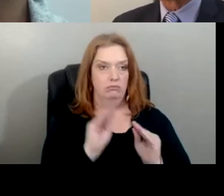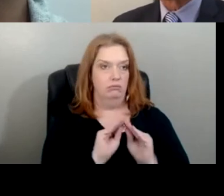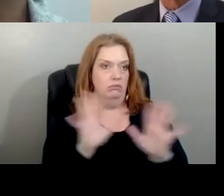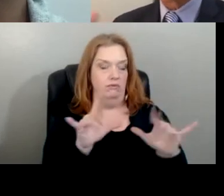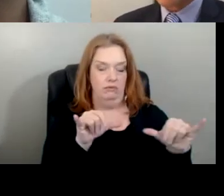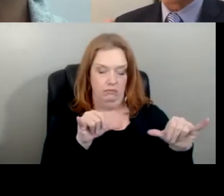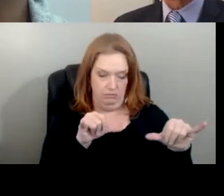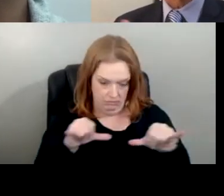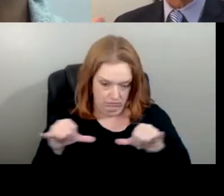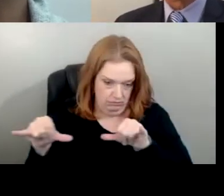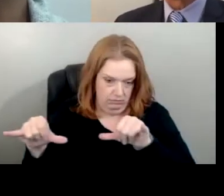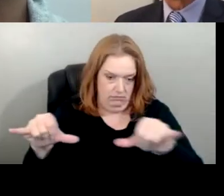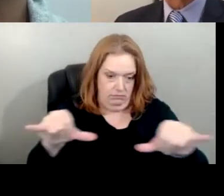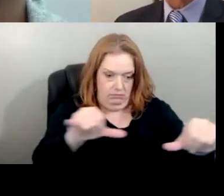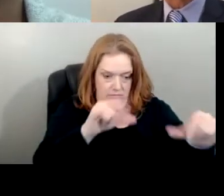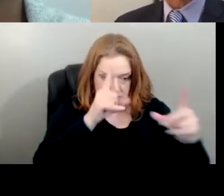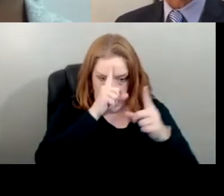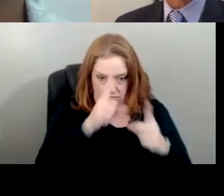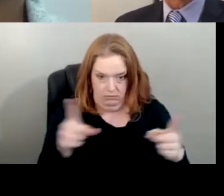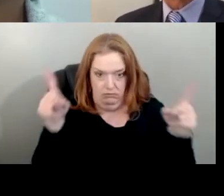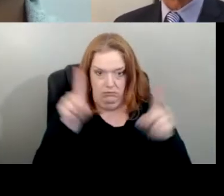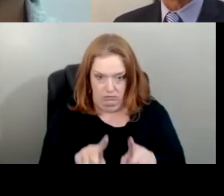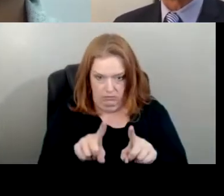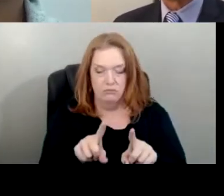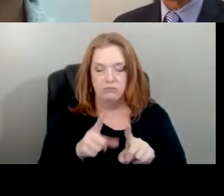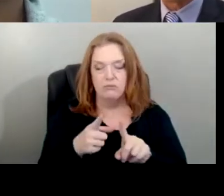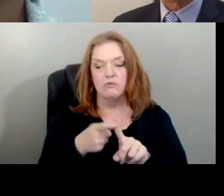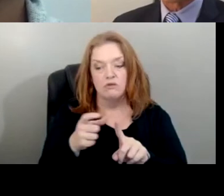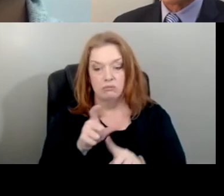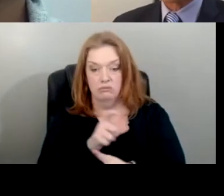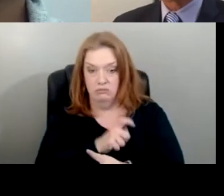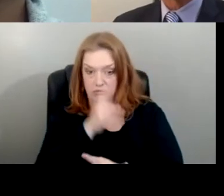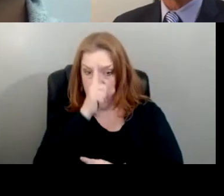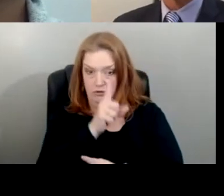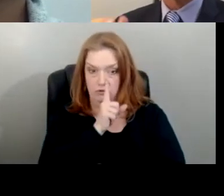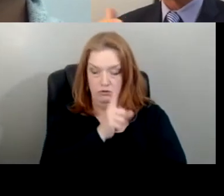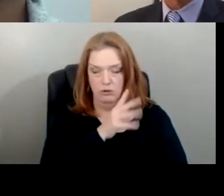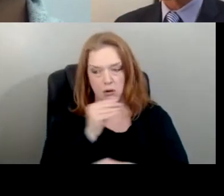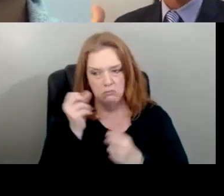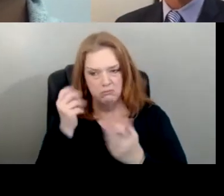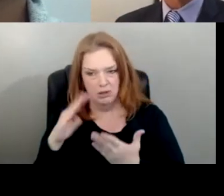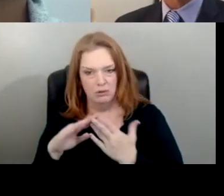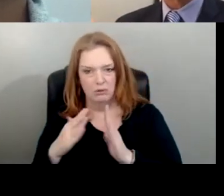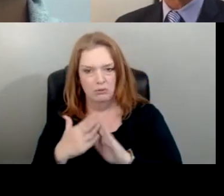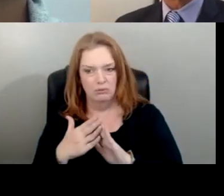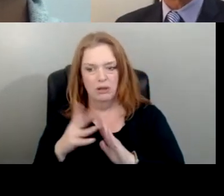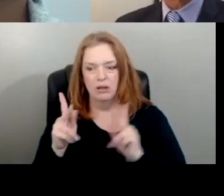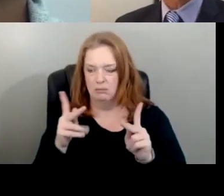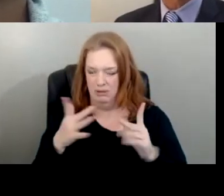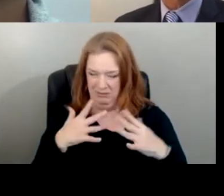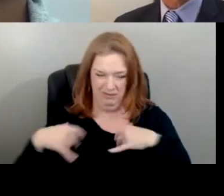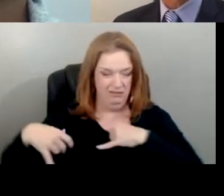kind of agreement, certainly on the law enforcement side and with community members, is really this hesitancy